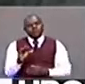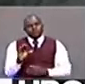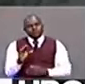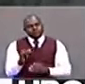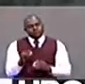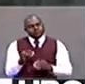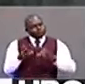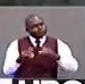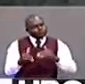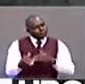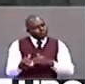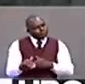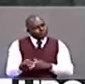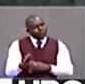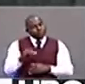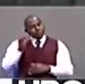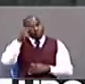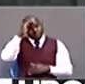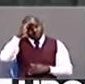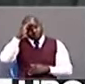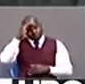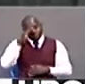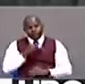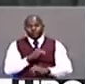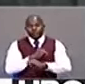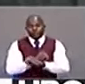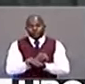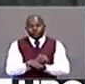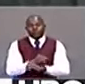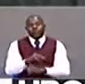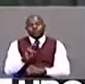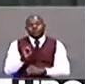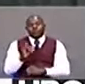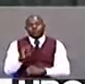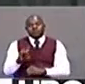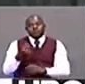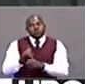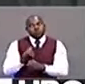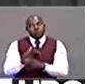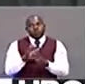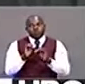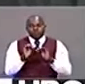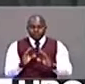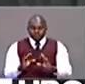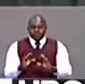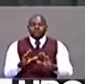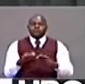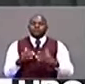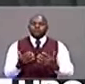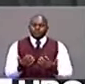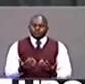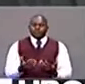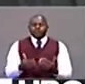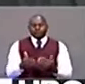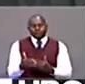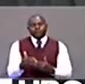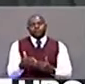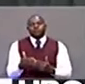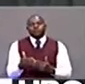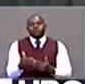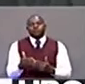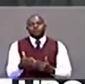shown that the Police Minerals Protection Unit were not doing the work that they were required to do and have